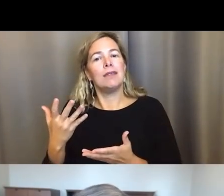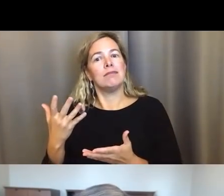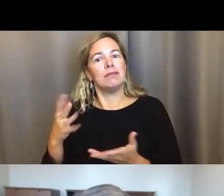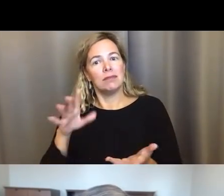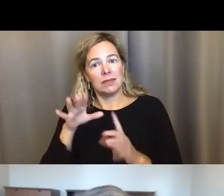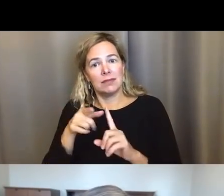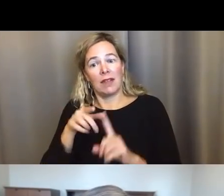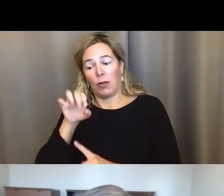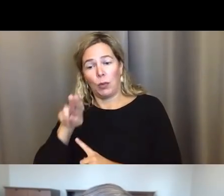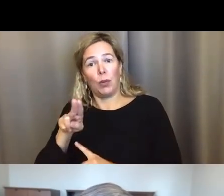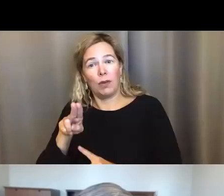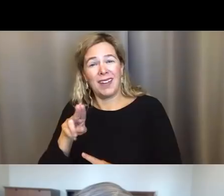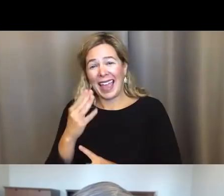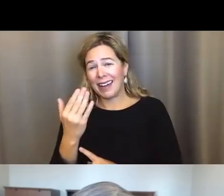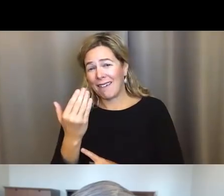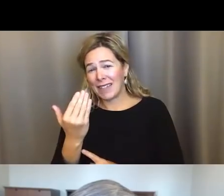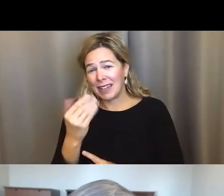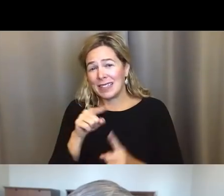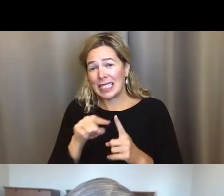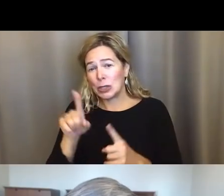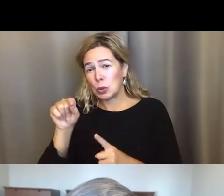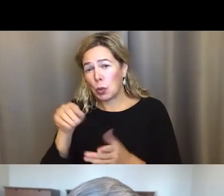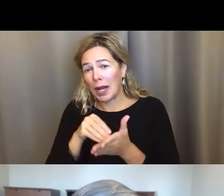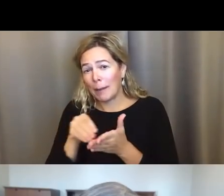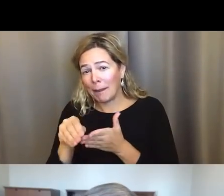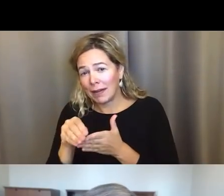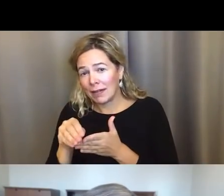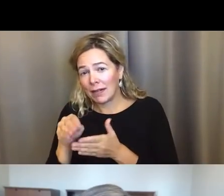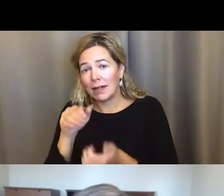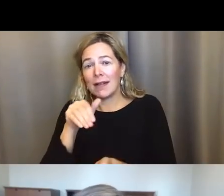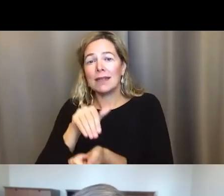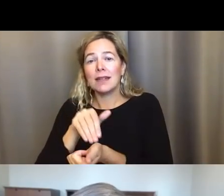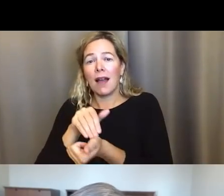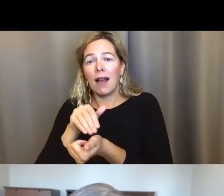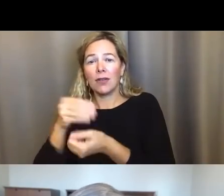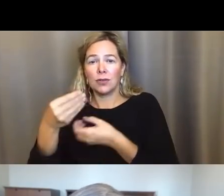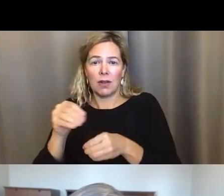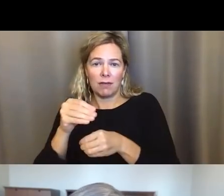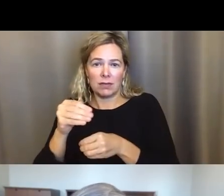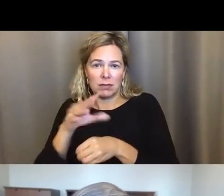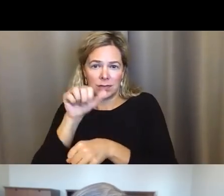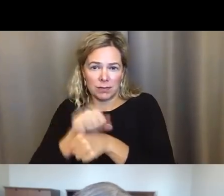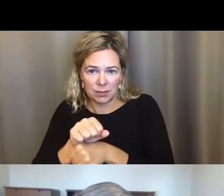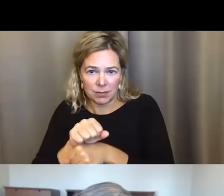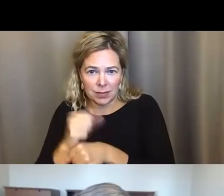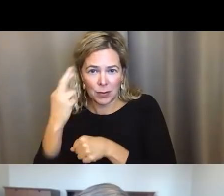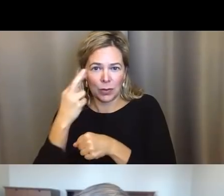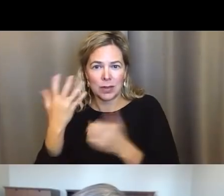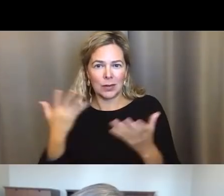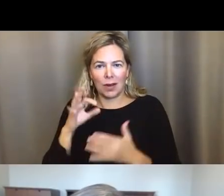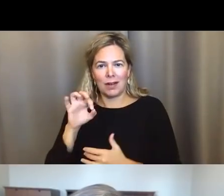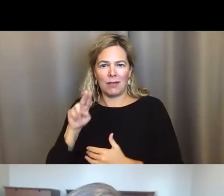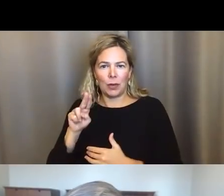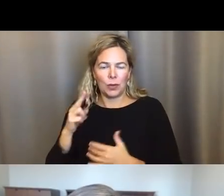office visits. So the worst thing would be to have both a significant outbreak of influenza